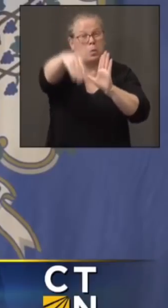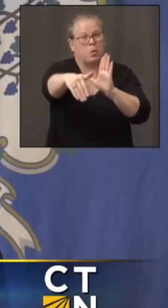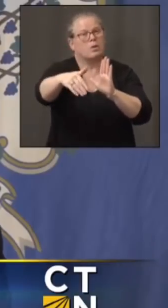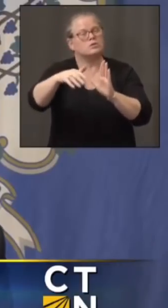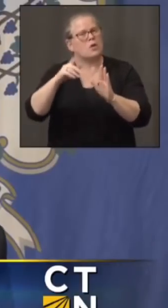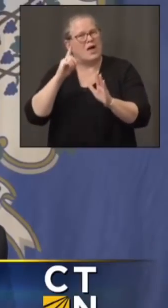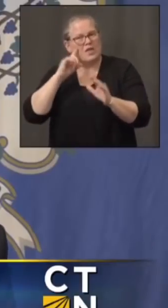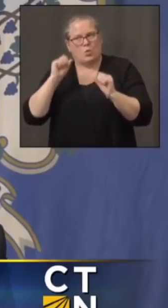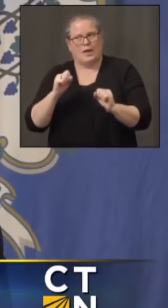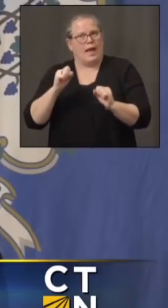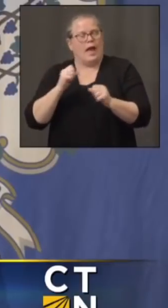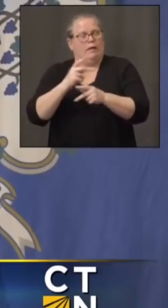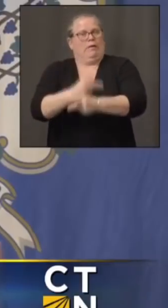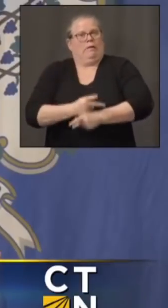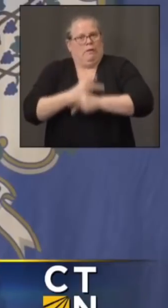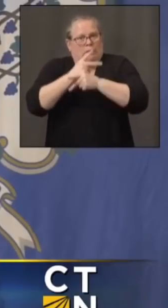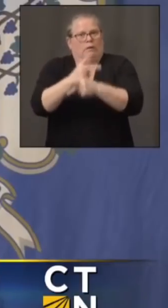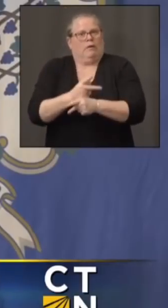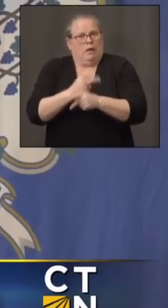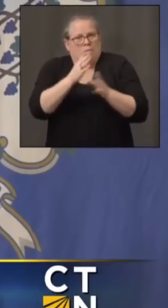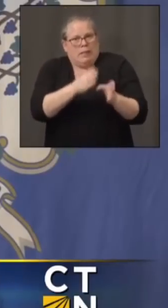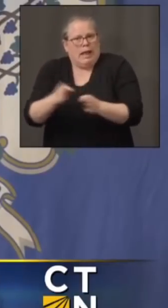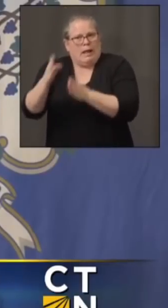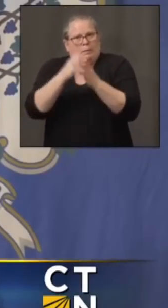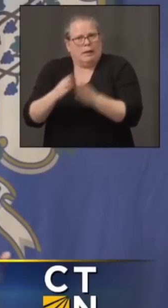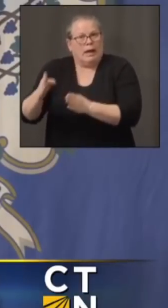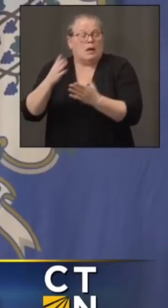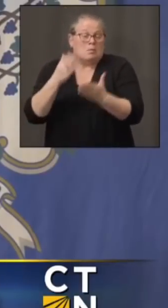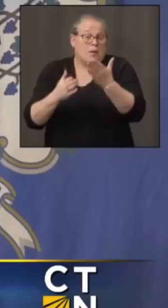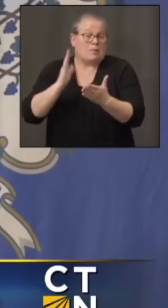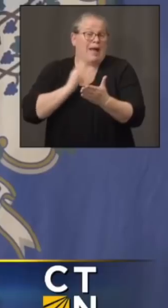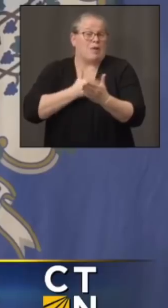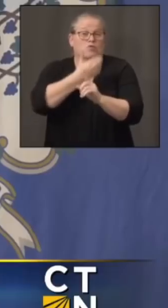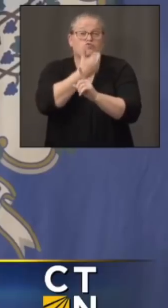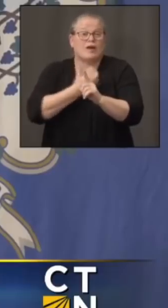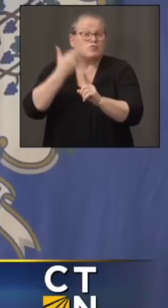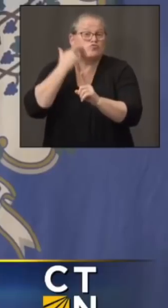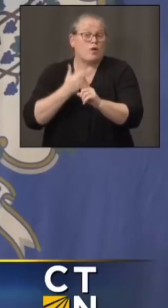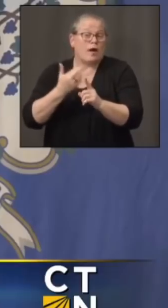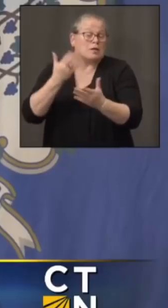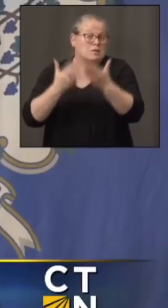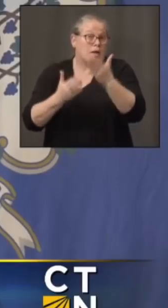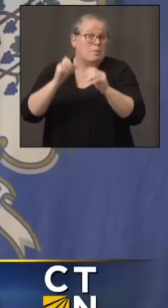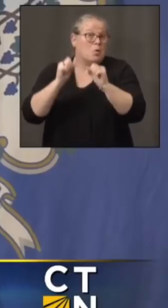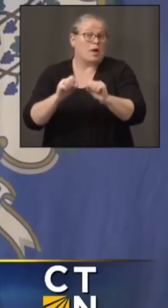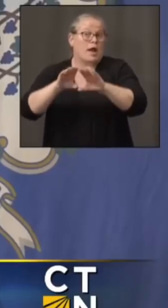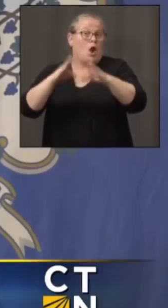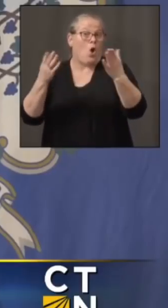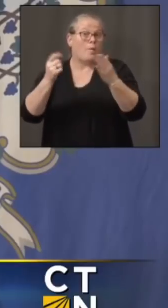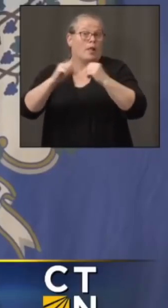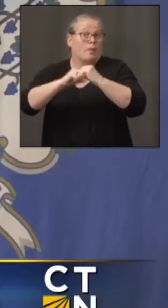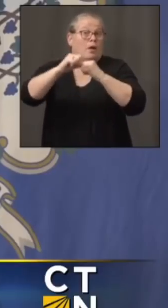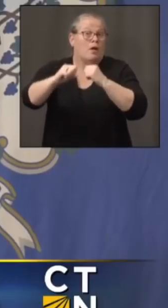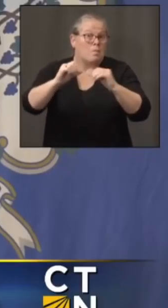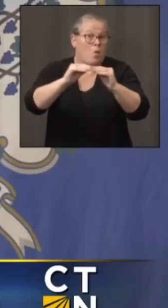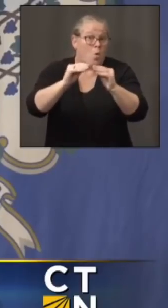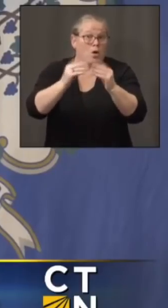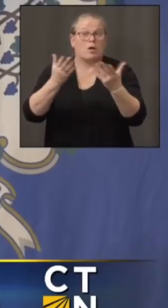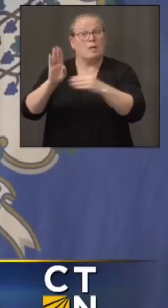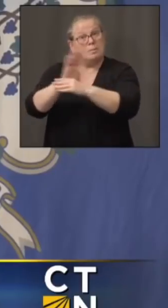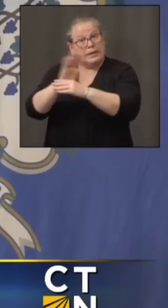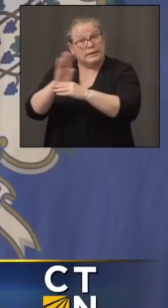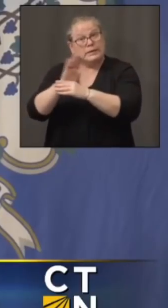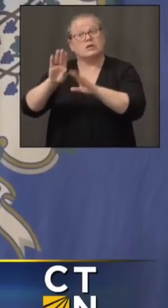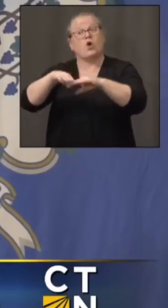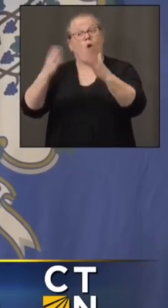ago, ways that we can perhaps keep our restaurants open longer, make sure that our businesses can stay open and still do